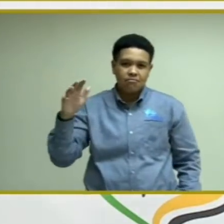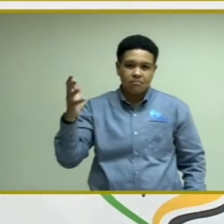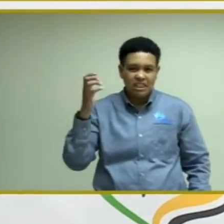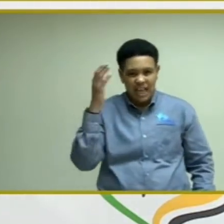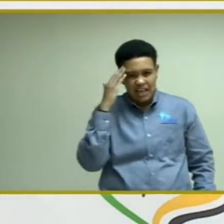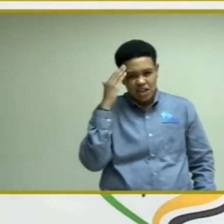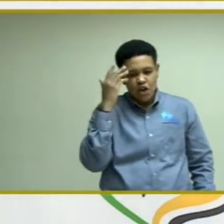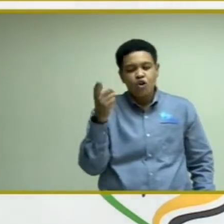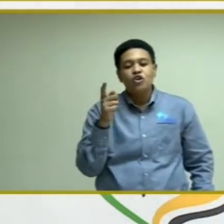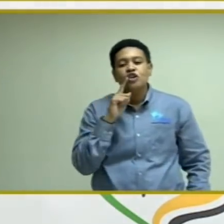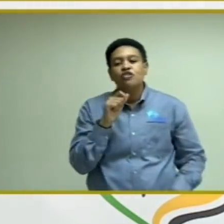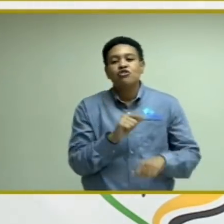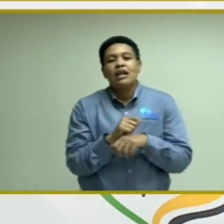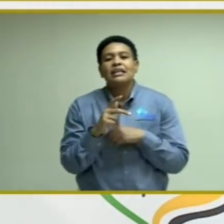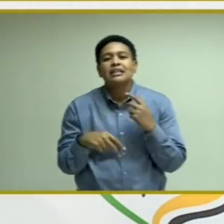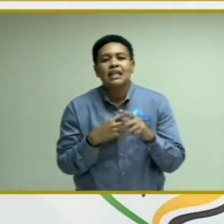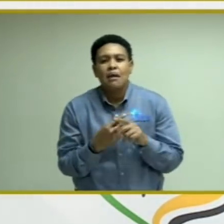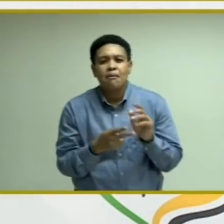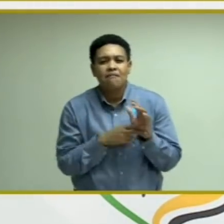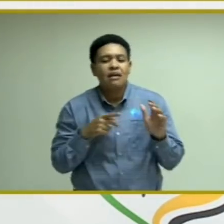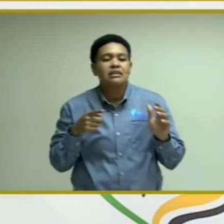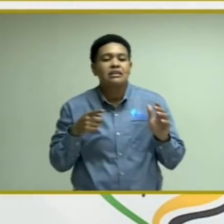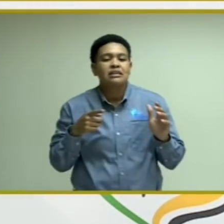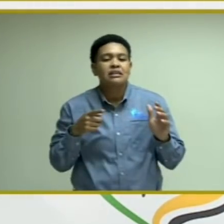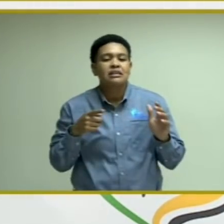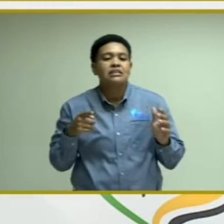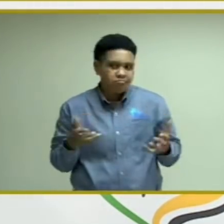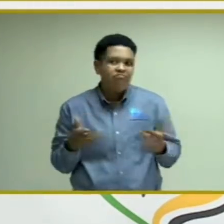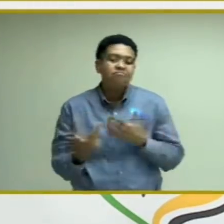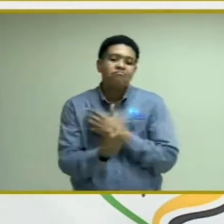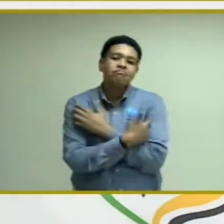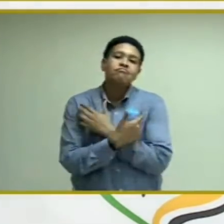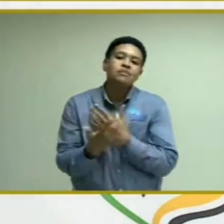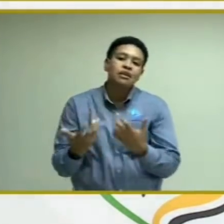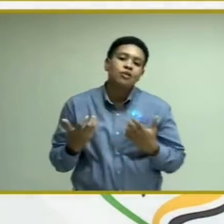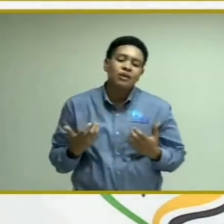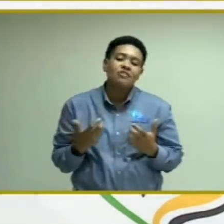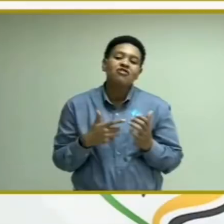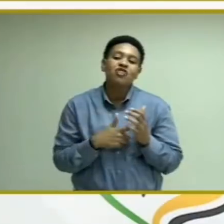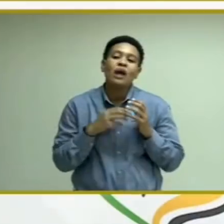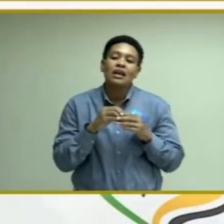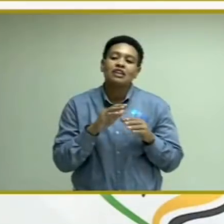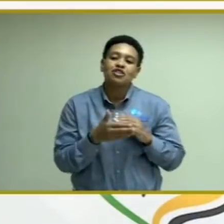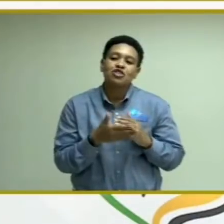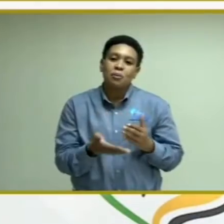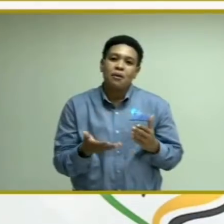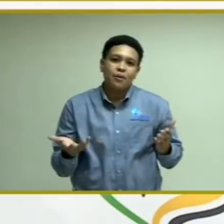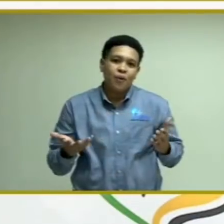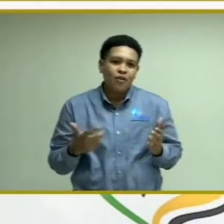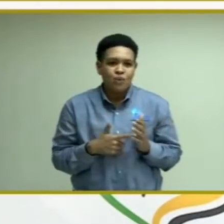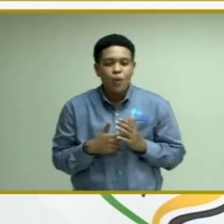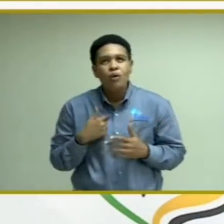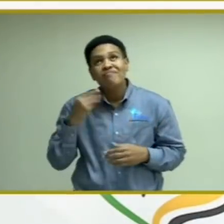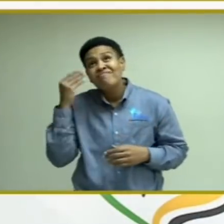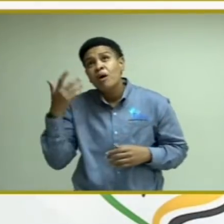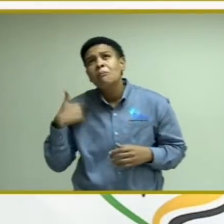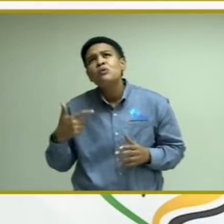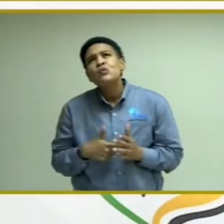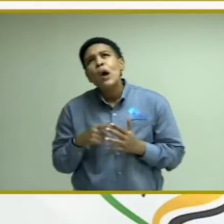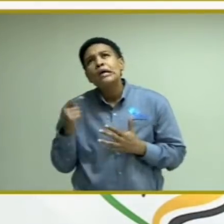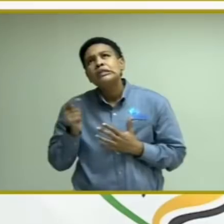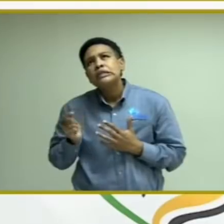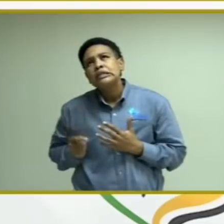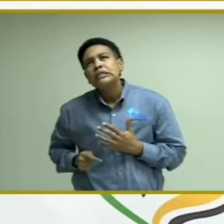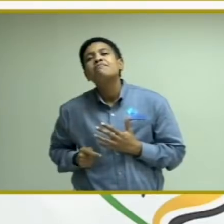desire known in terms of types of vaccines that they would require in country. And so at this point in